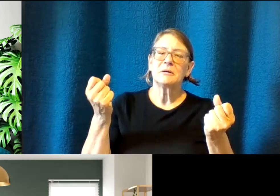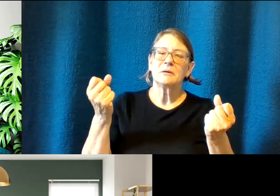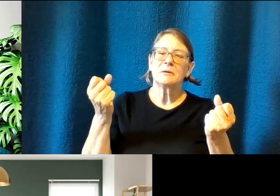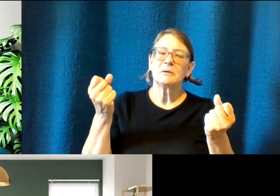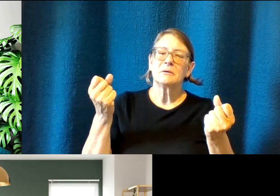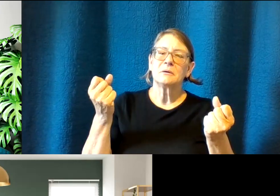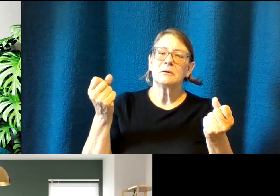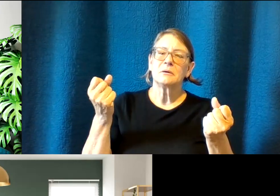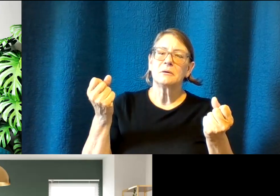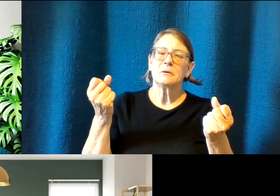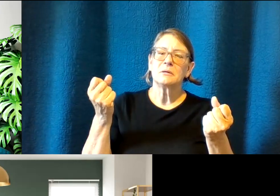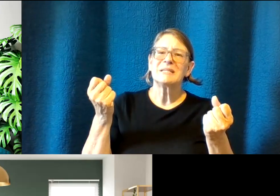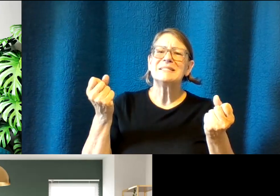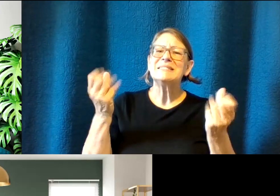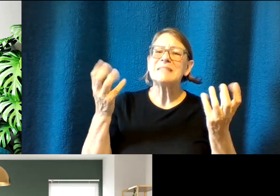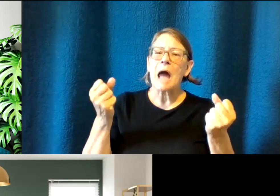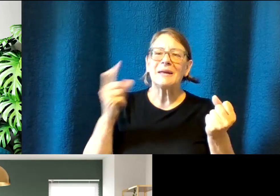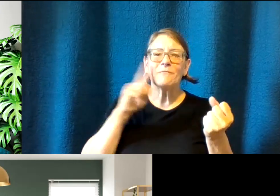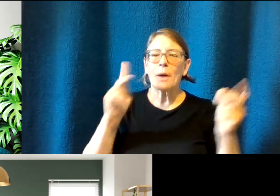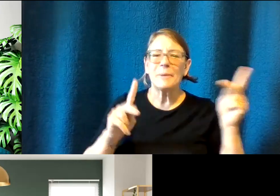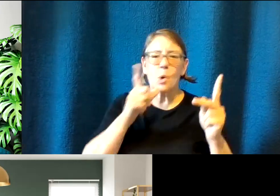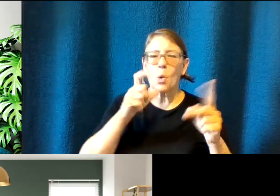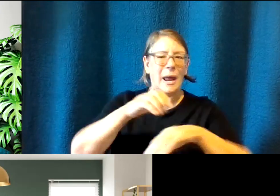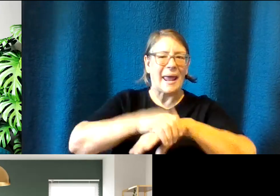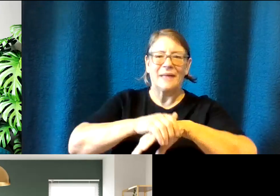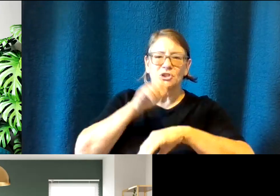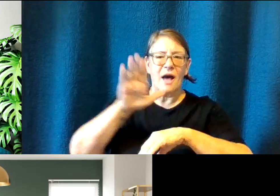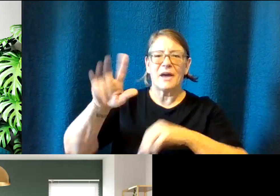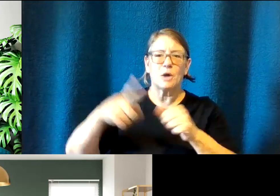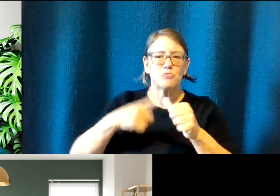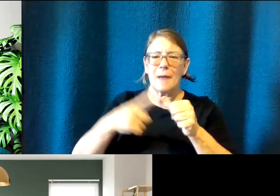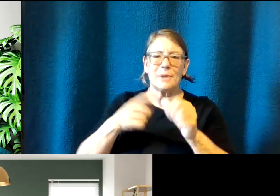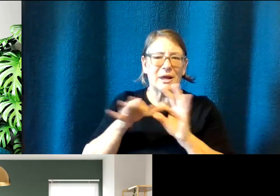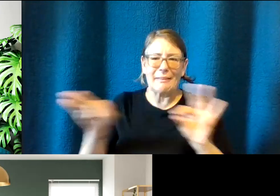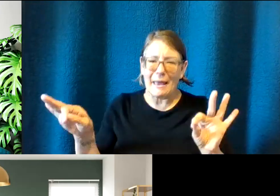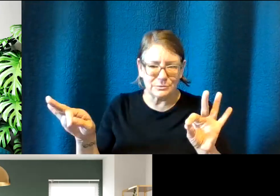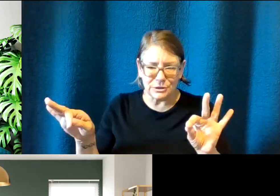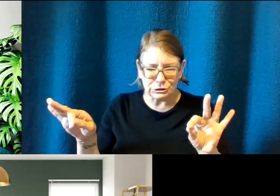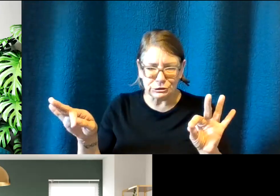who English is not their primary language, and what the differences for that would look like as well.